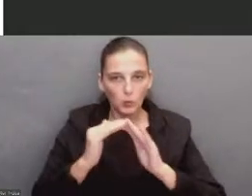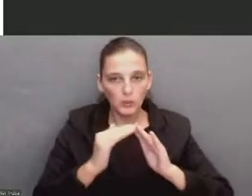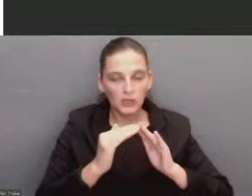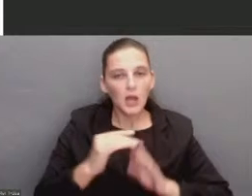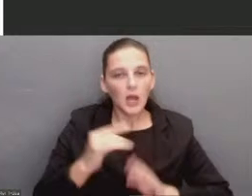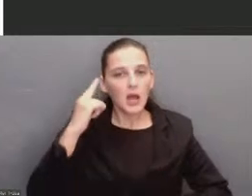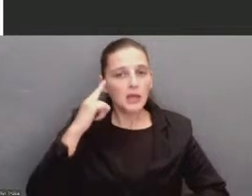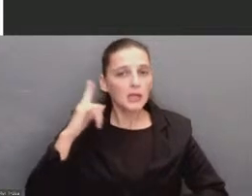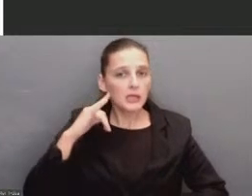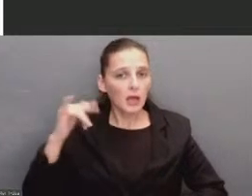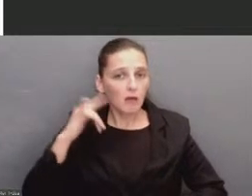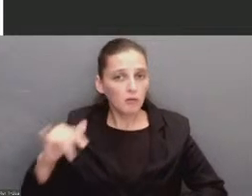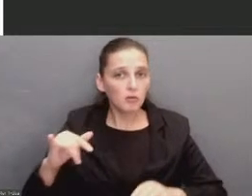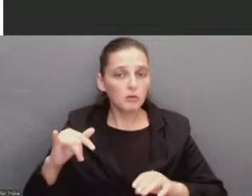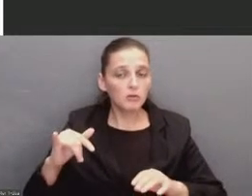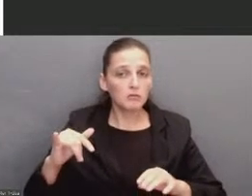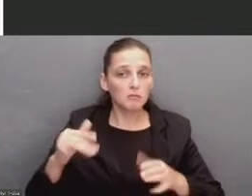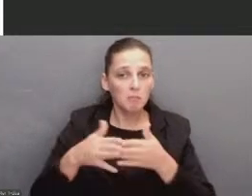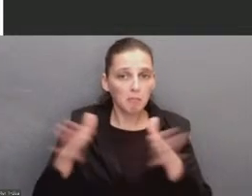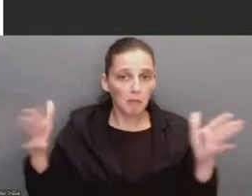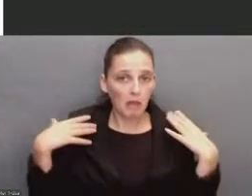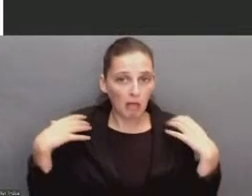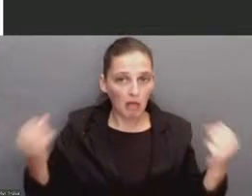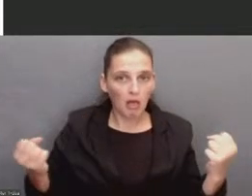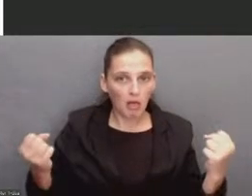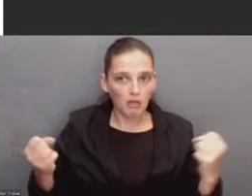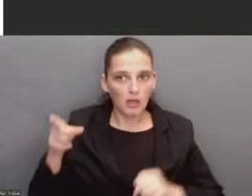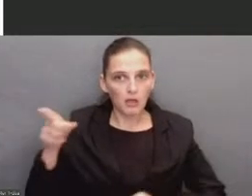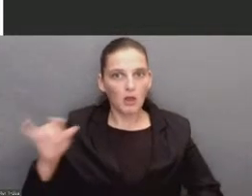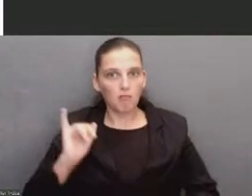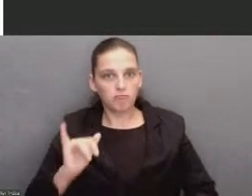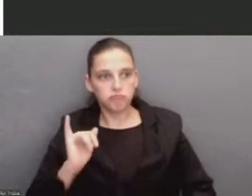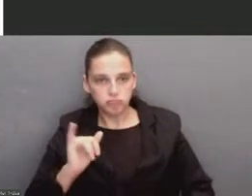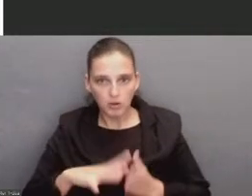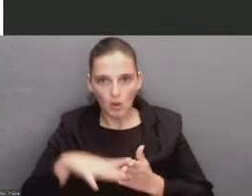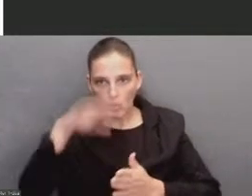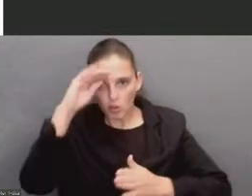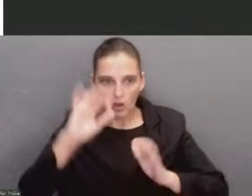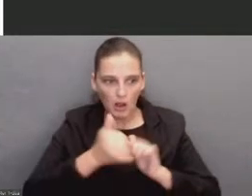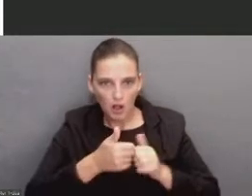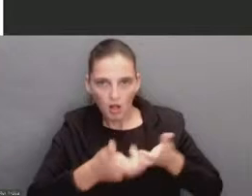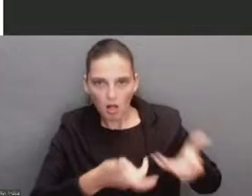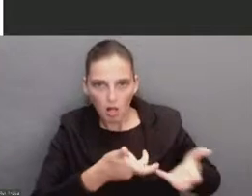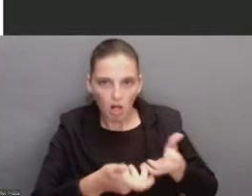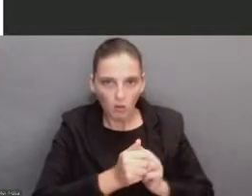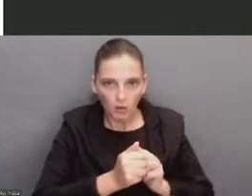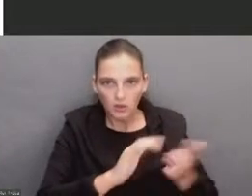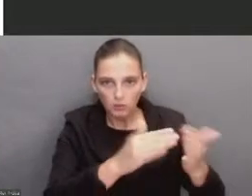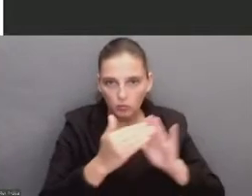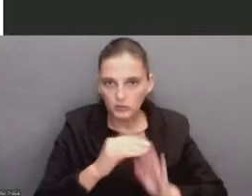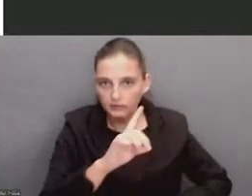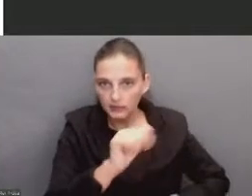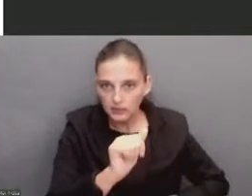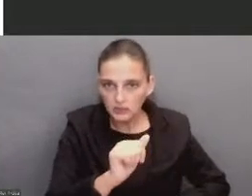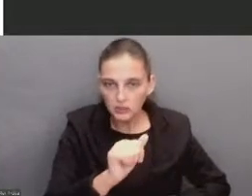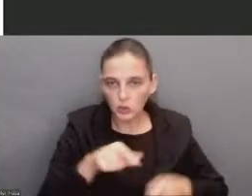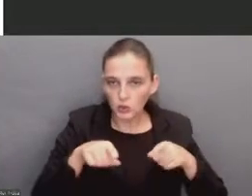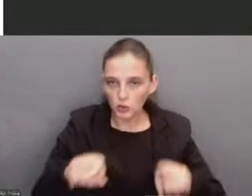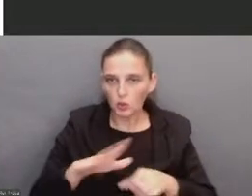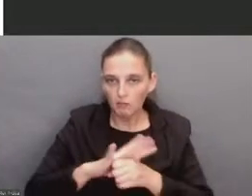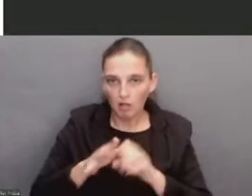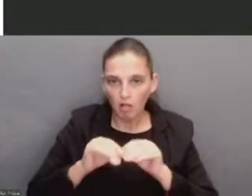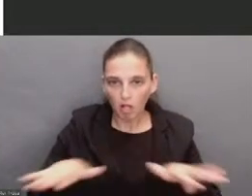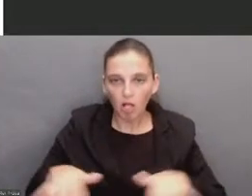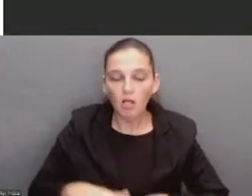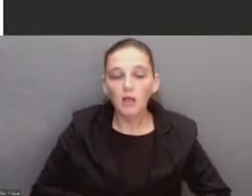public health infrastructure has learned a lot about how to work with people with disabilities during a pandemic. But under this problem